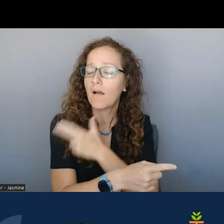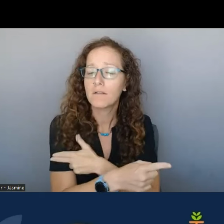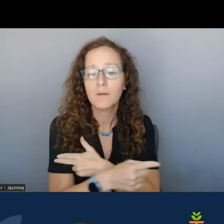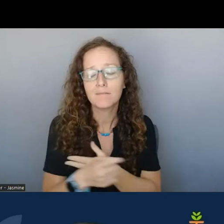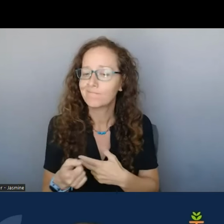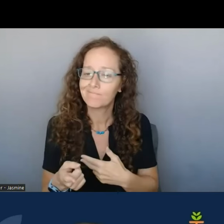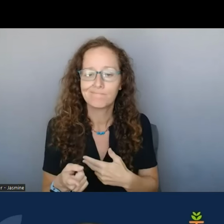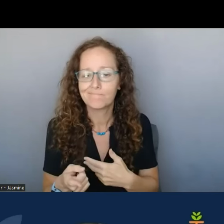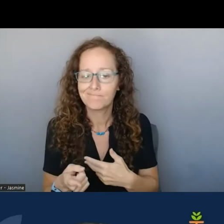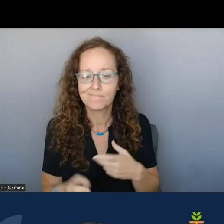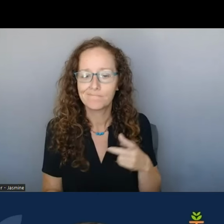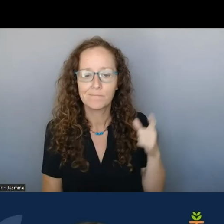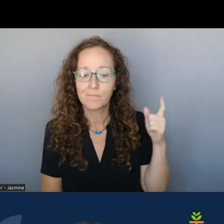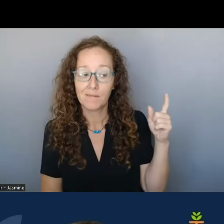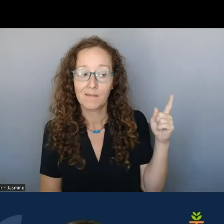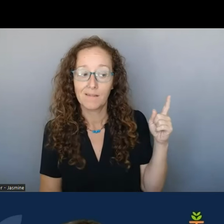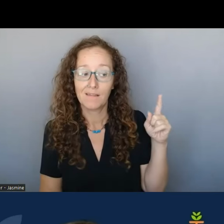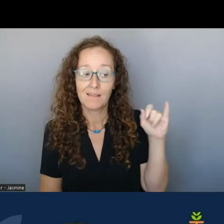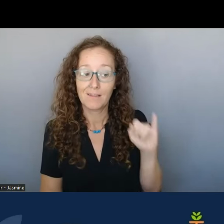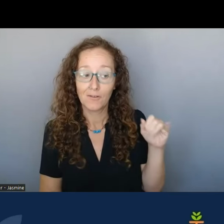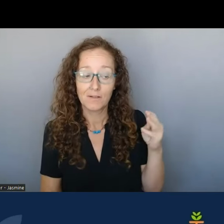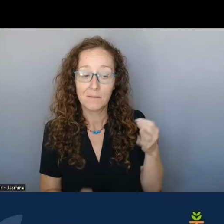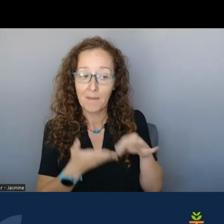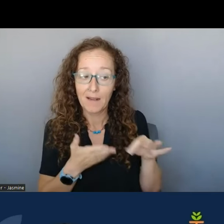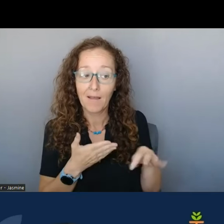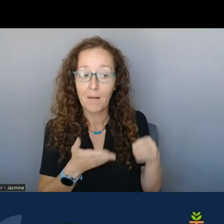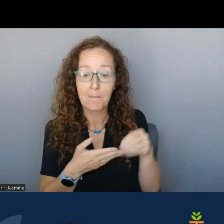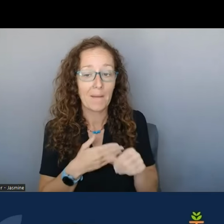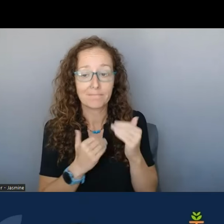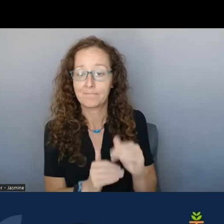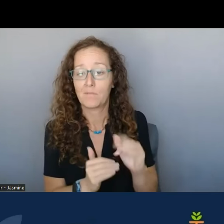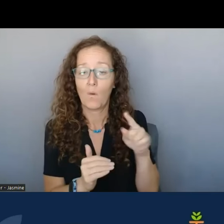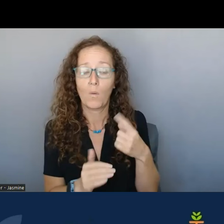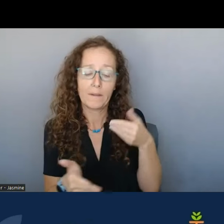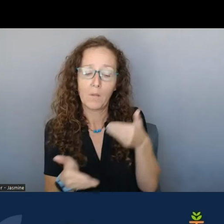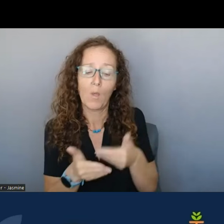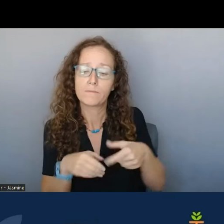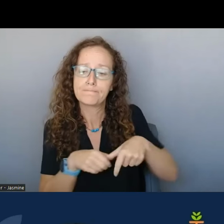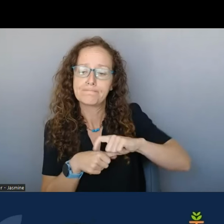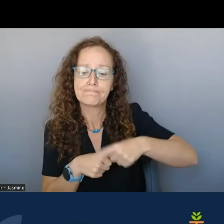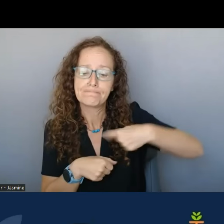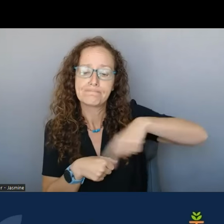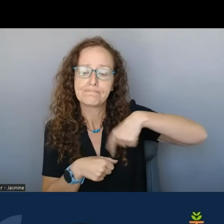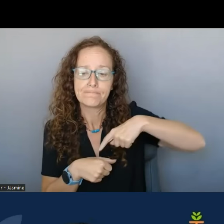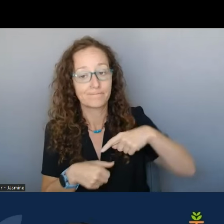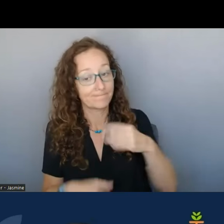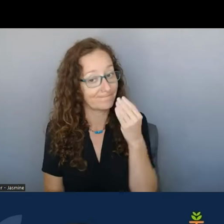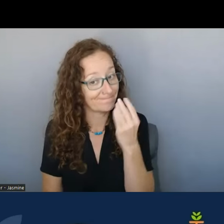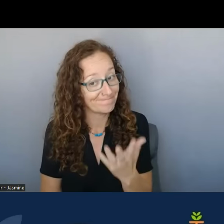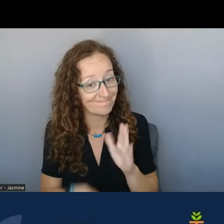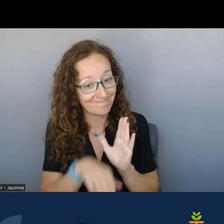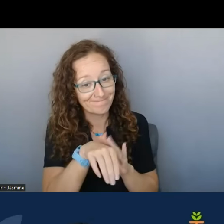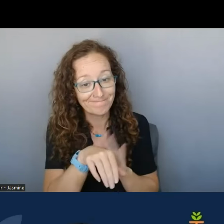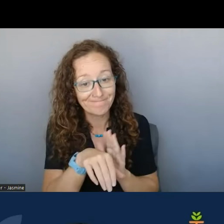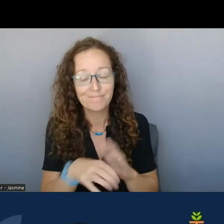to the closest appropriate facility. So fine print. Durable medical equipment.